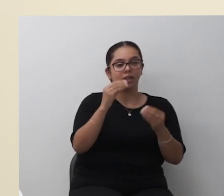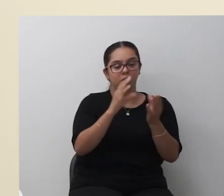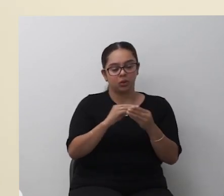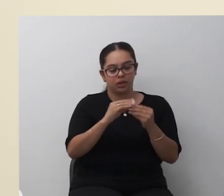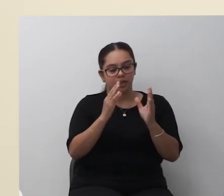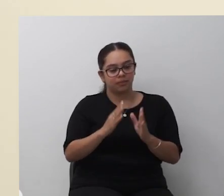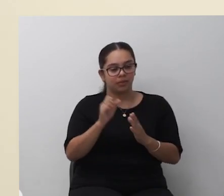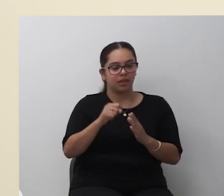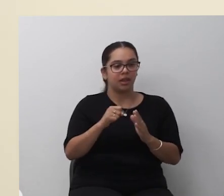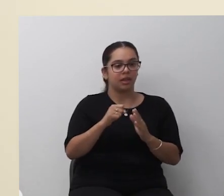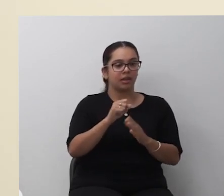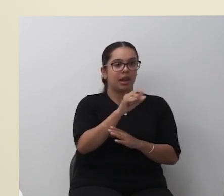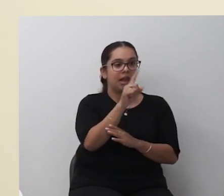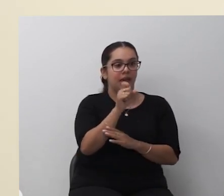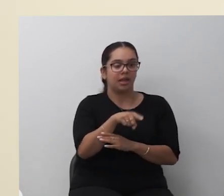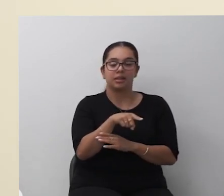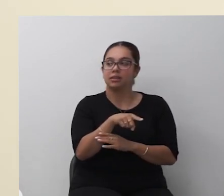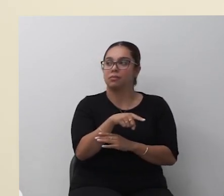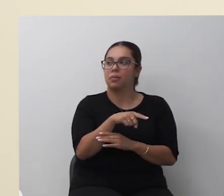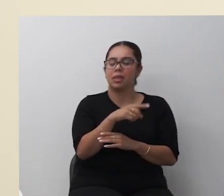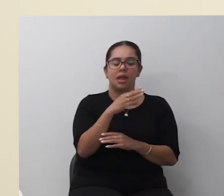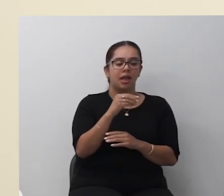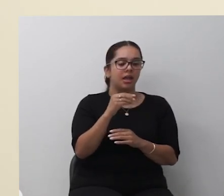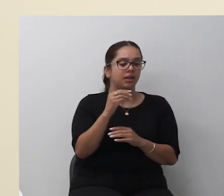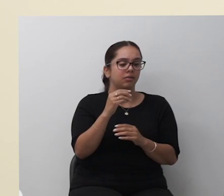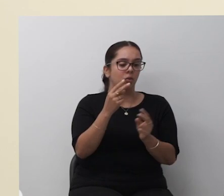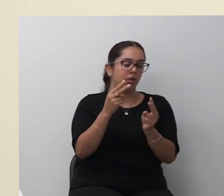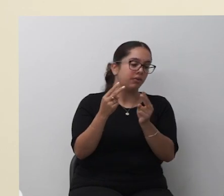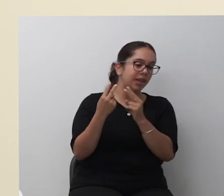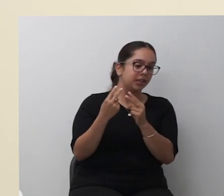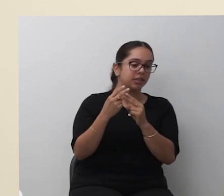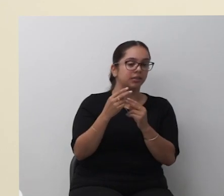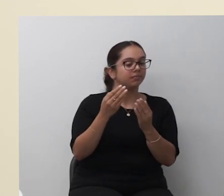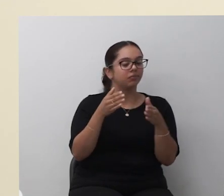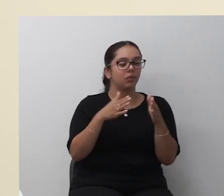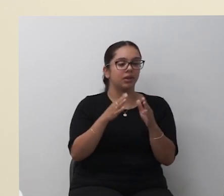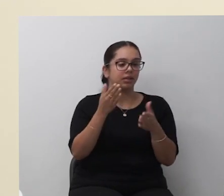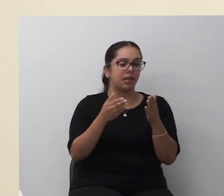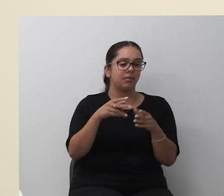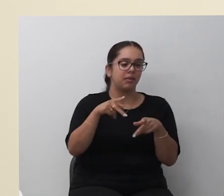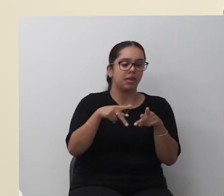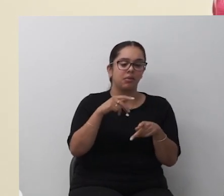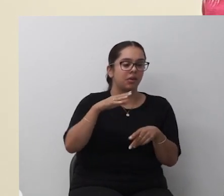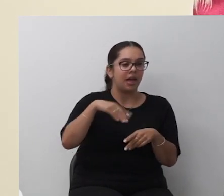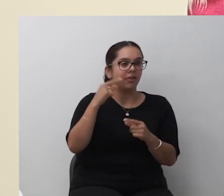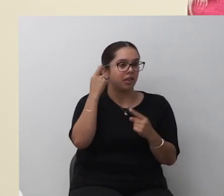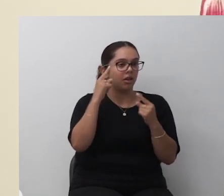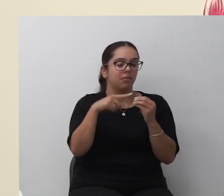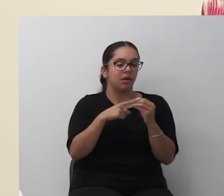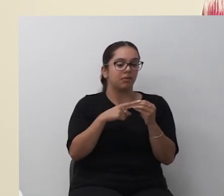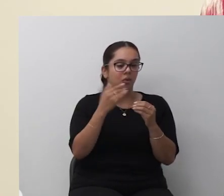storytellers who can pose those questions and reflections in ways that maybe folks are not thinking about,